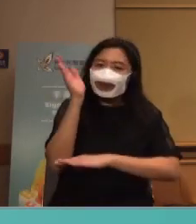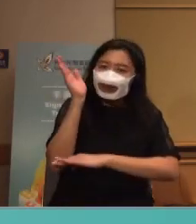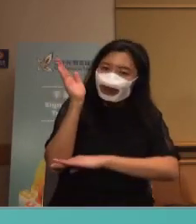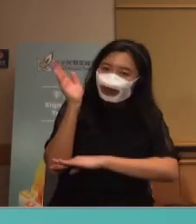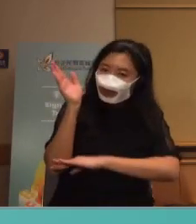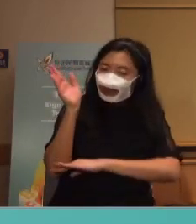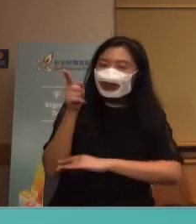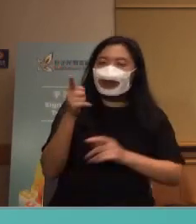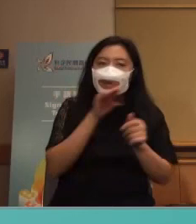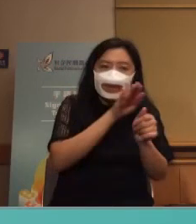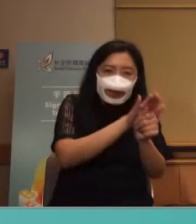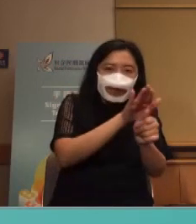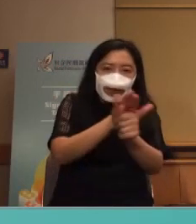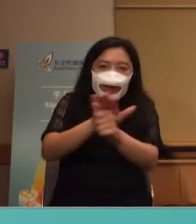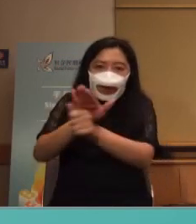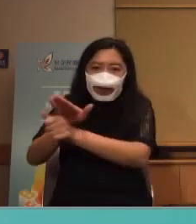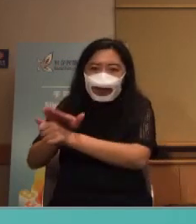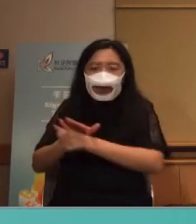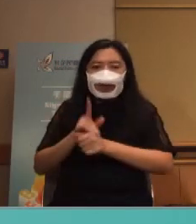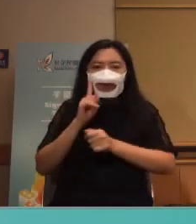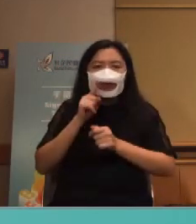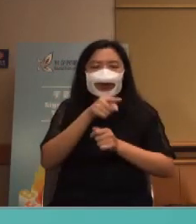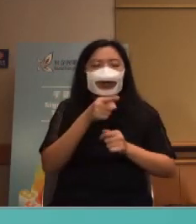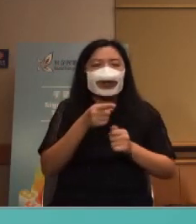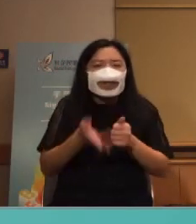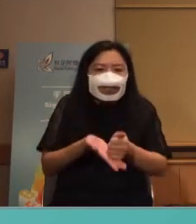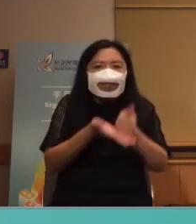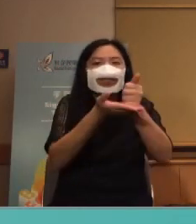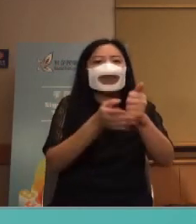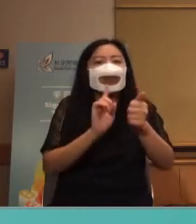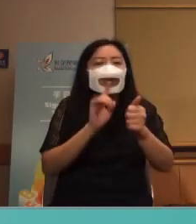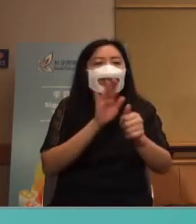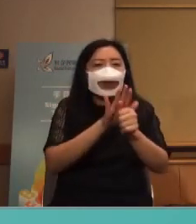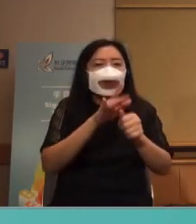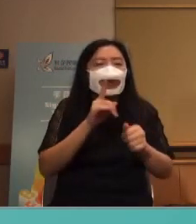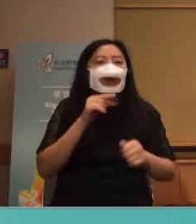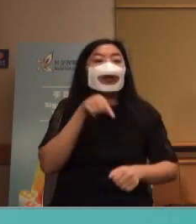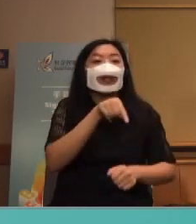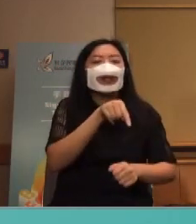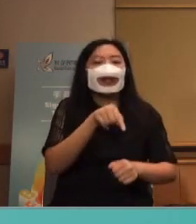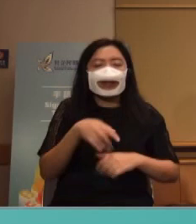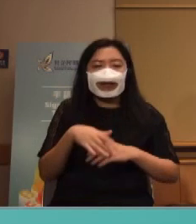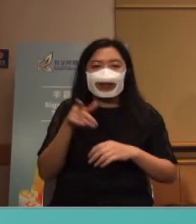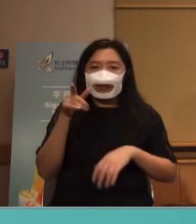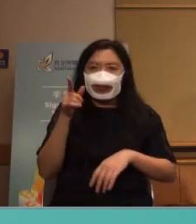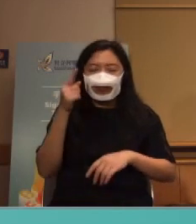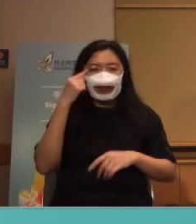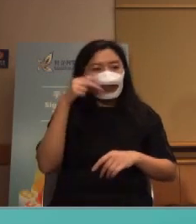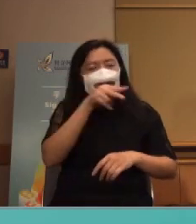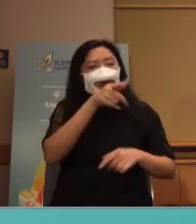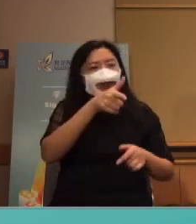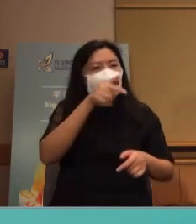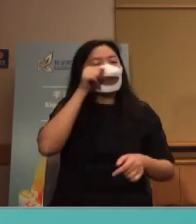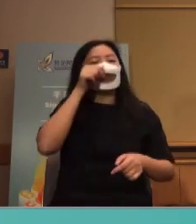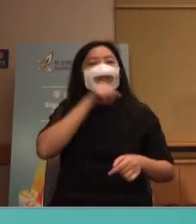people because they remind you of the times when you were not able to receive funding for your hopes and dreams. And